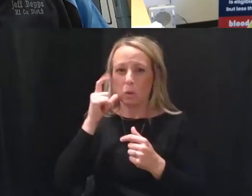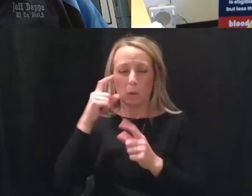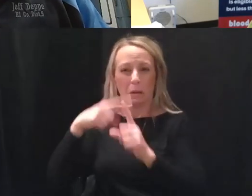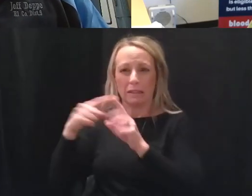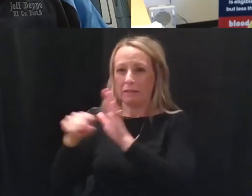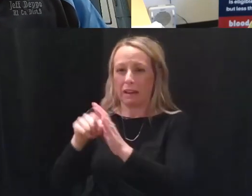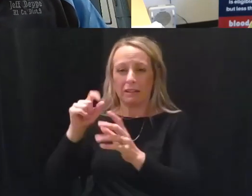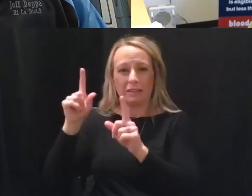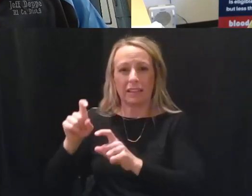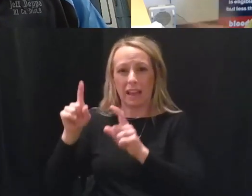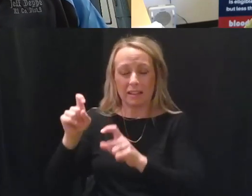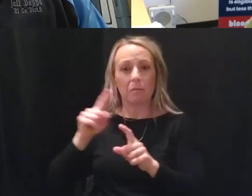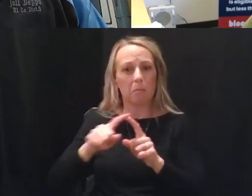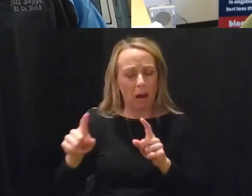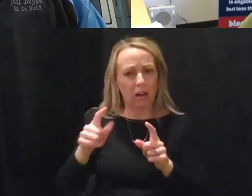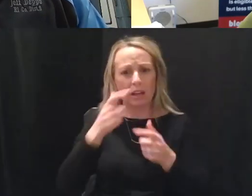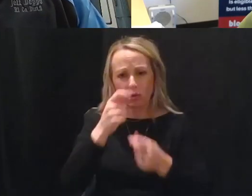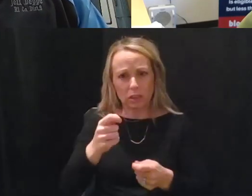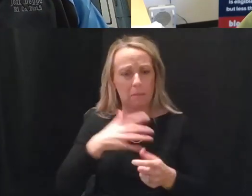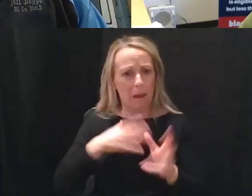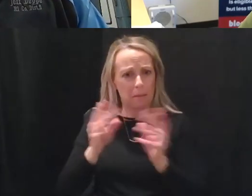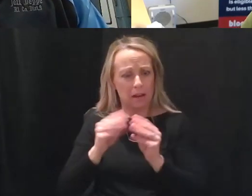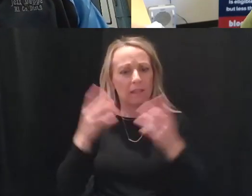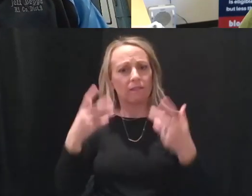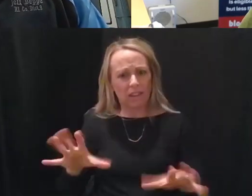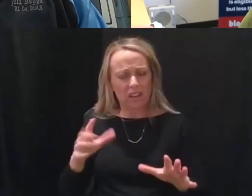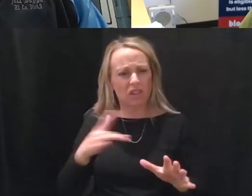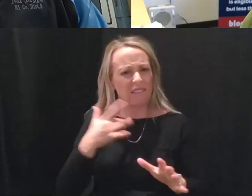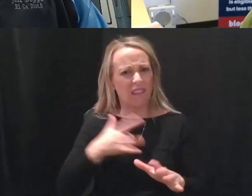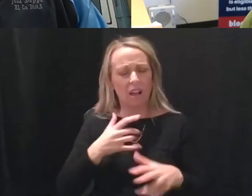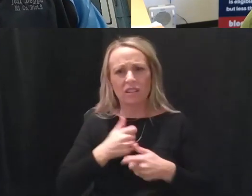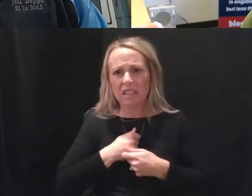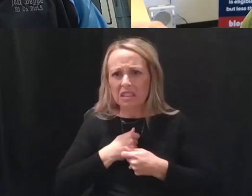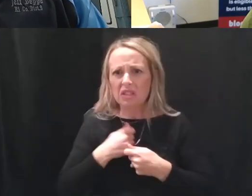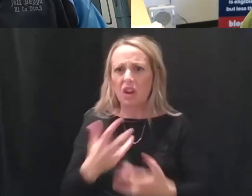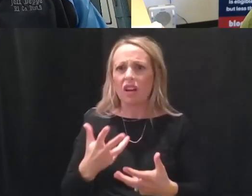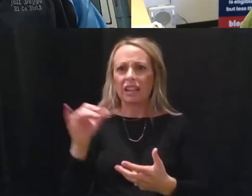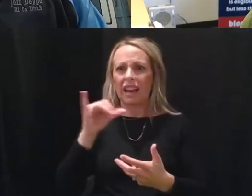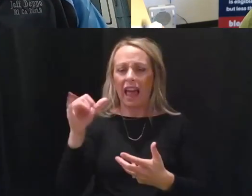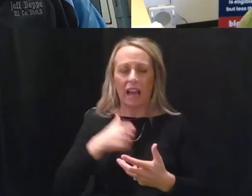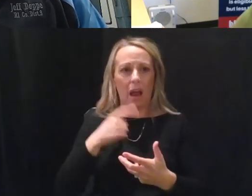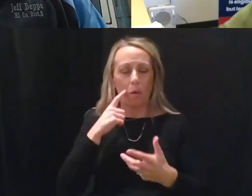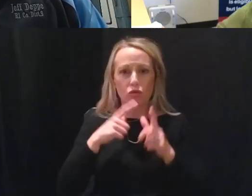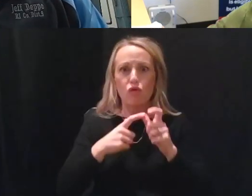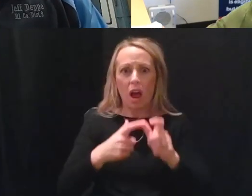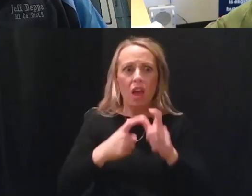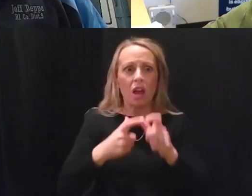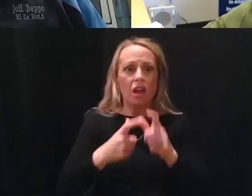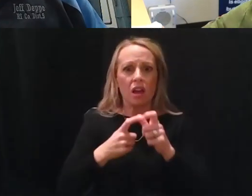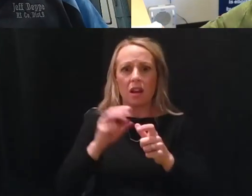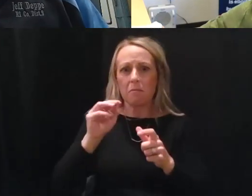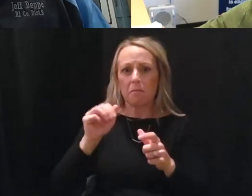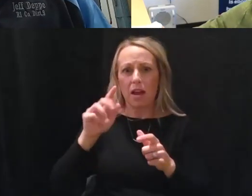And for the next 3 or 4 days, I just felt tired like I'd ran a marathon. So I'd stayed home and just had a blanket and watched